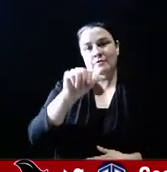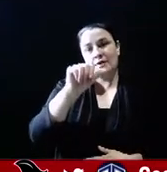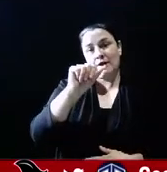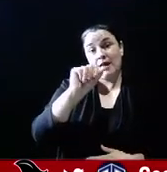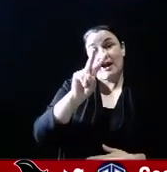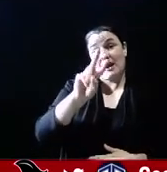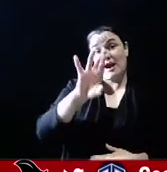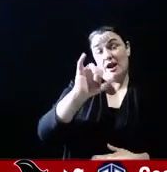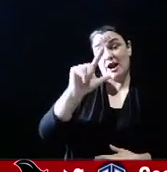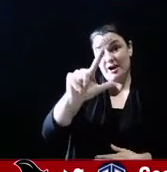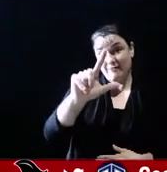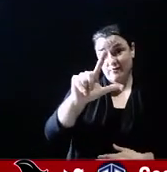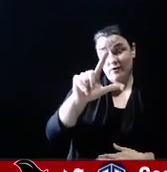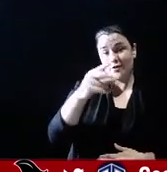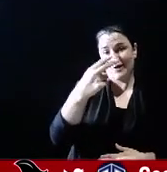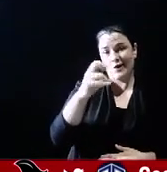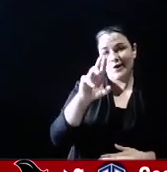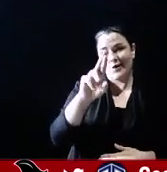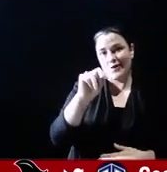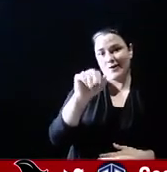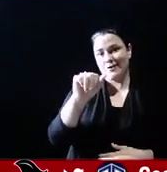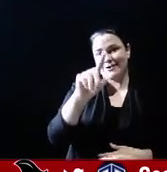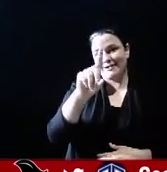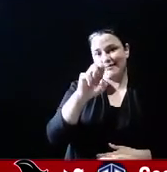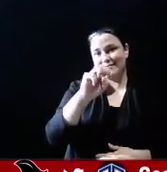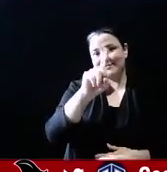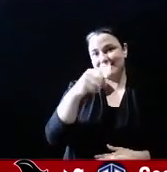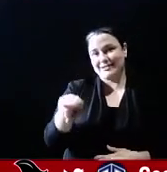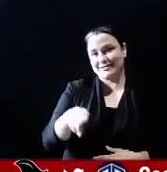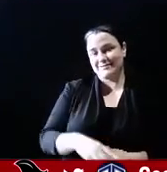Avril Dianera Hernandez.